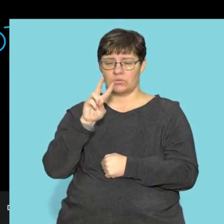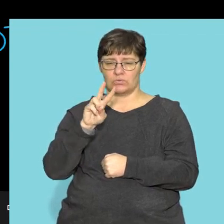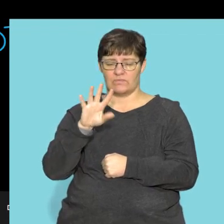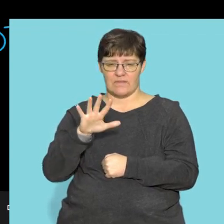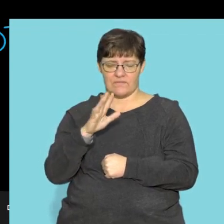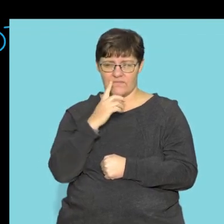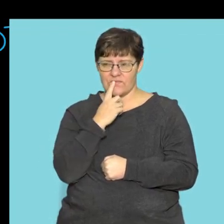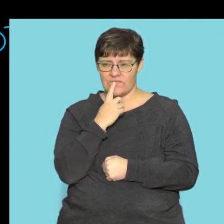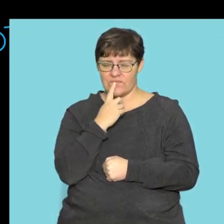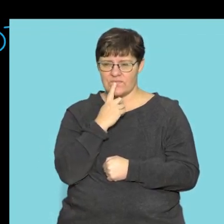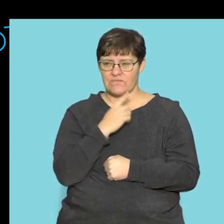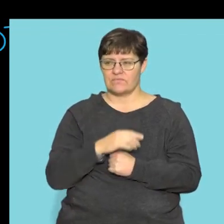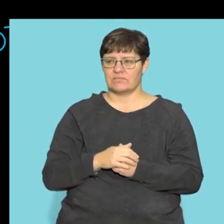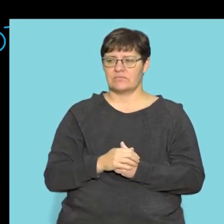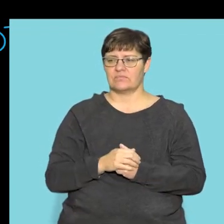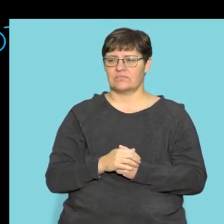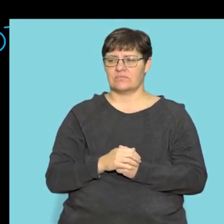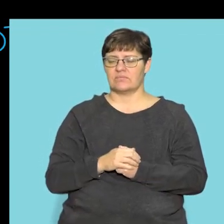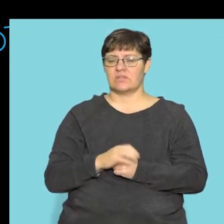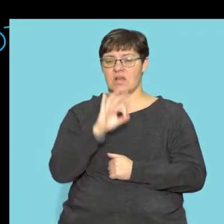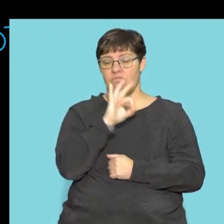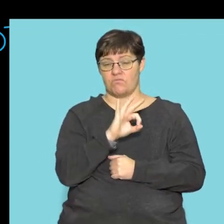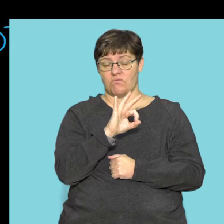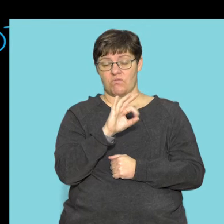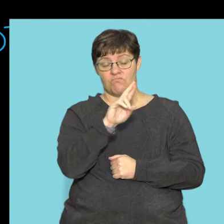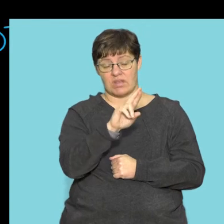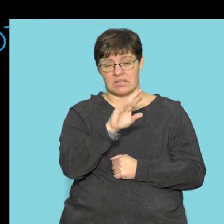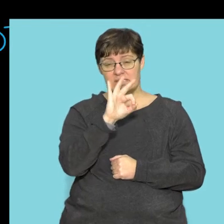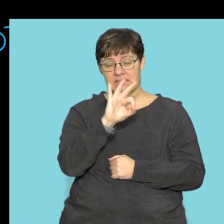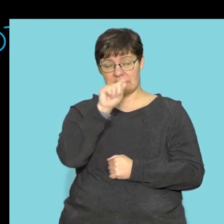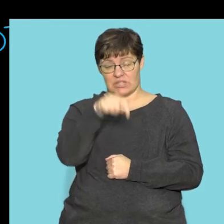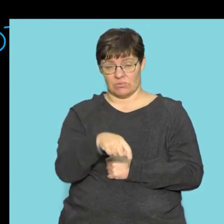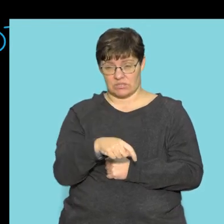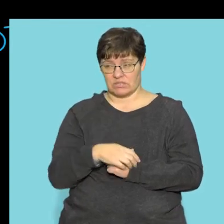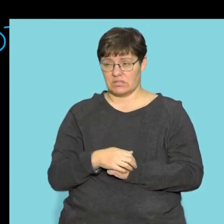6,354. Right. So this will be equals to